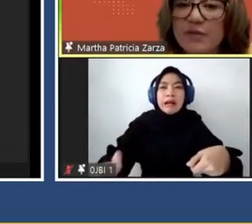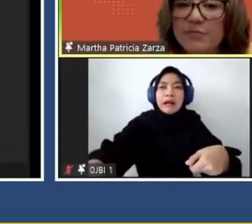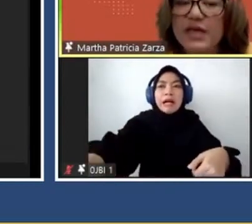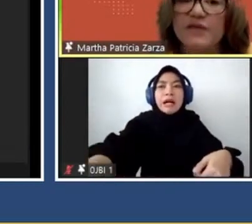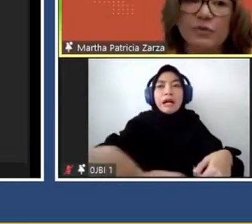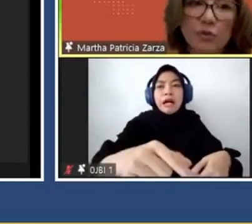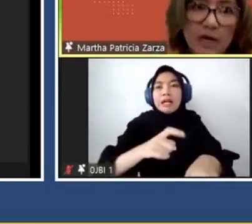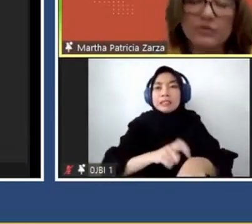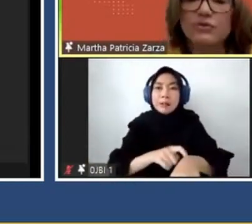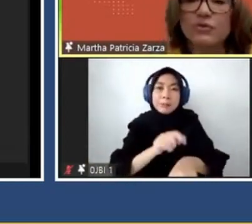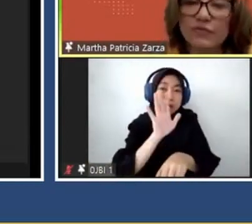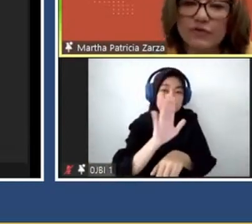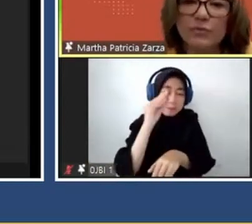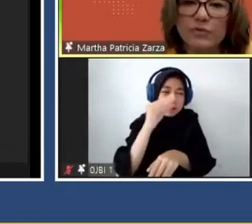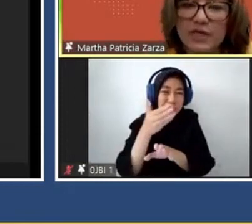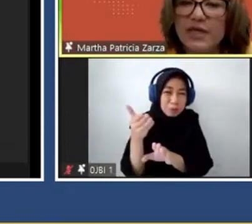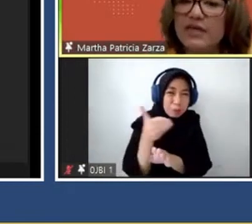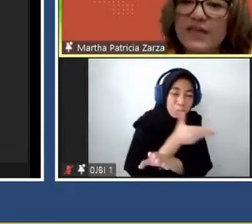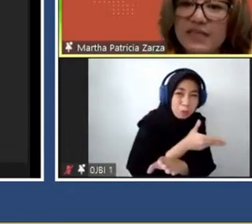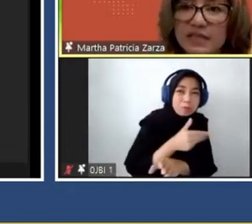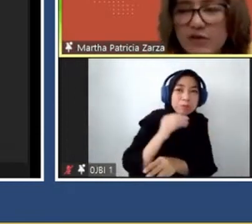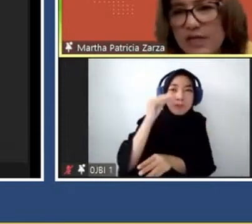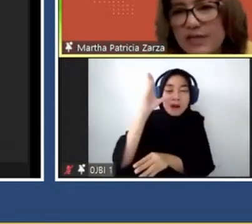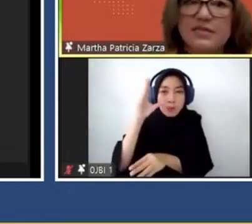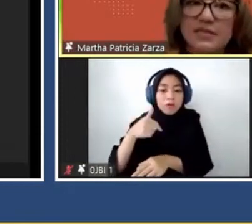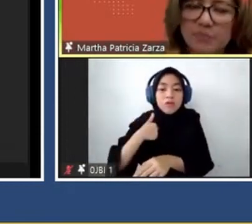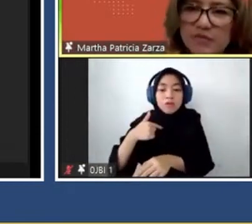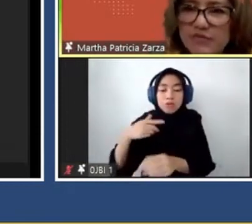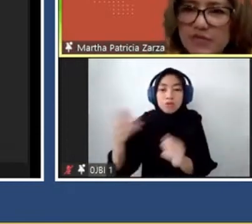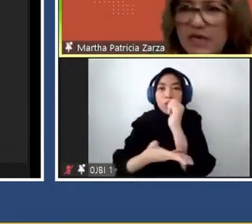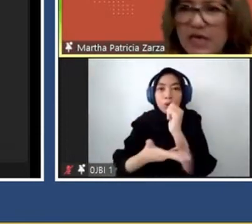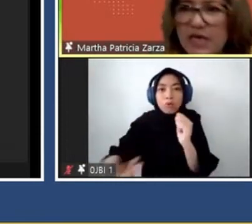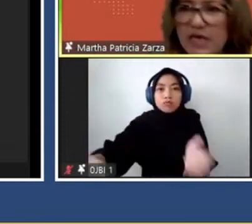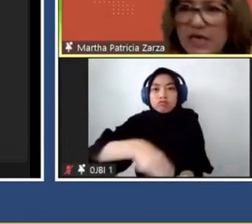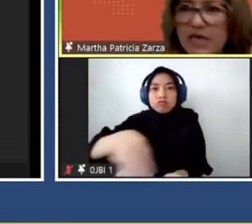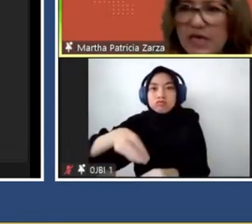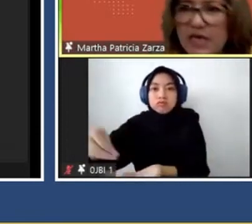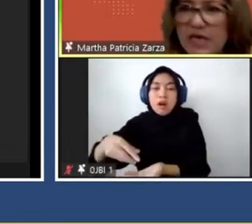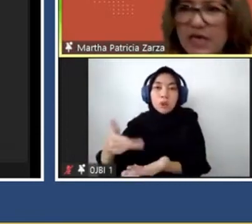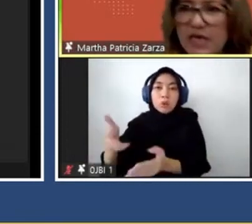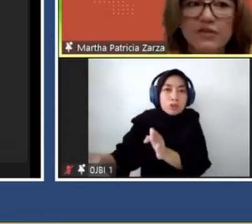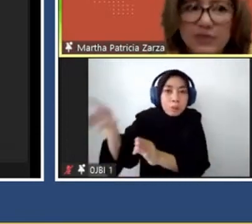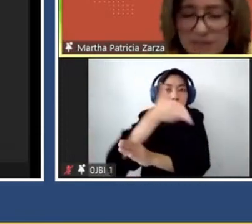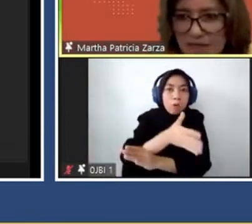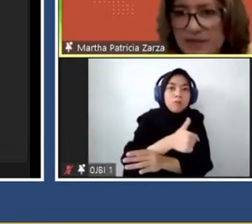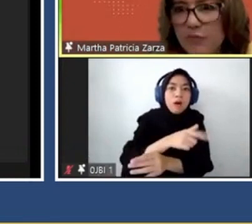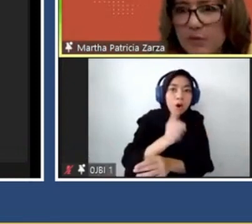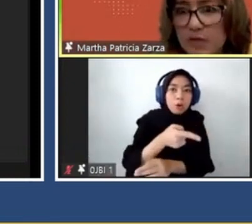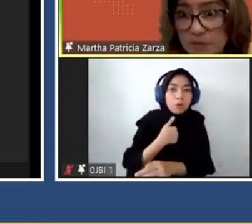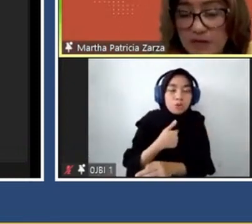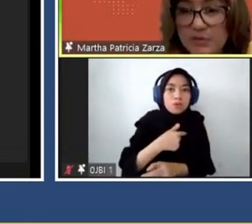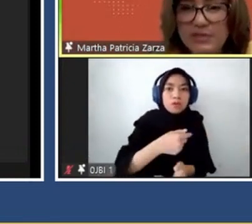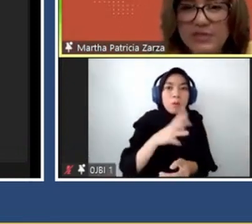5 p.m. they have to go out to look for the wood if they didn't collect it the previous day, or if they finish it during the